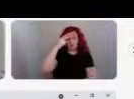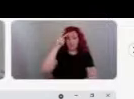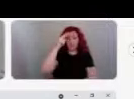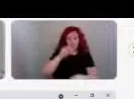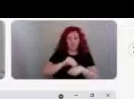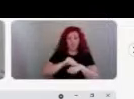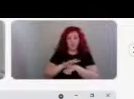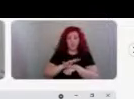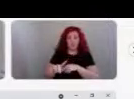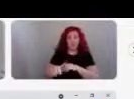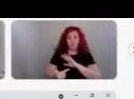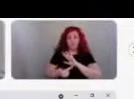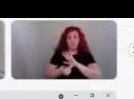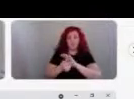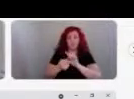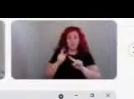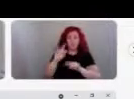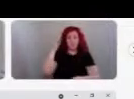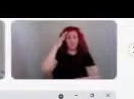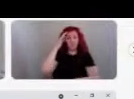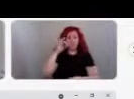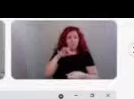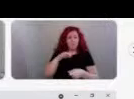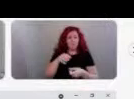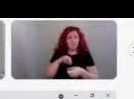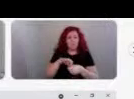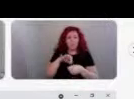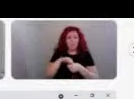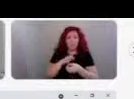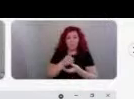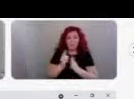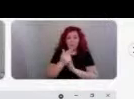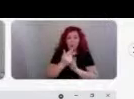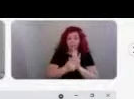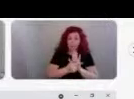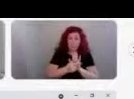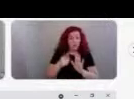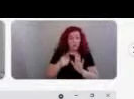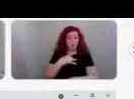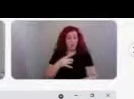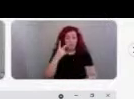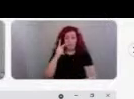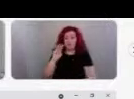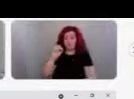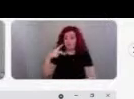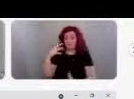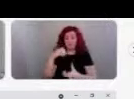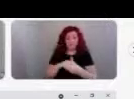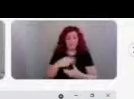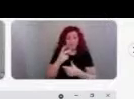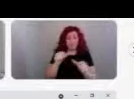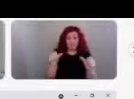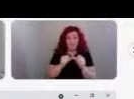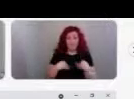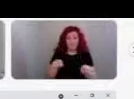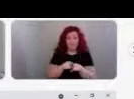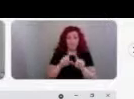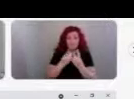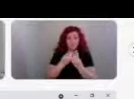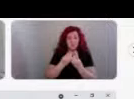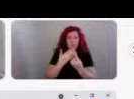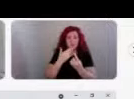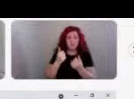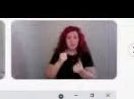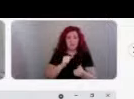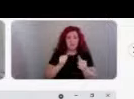the federal voting rights act i would like to see a map that includes these two areas in the same district the best way to